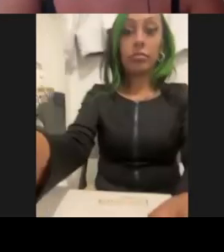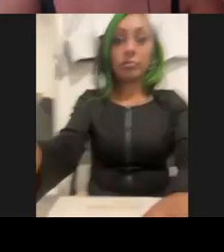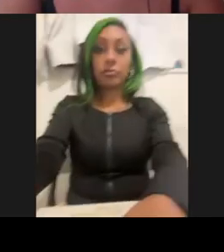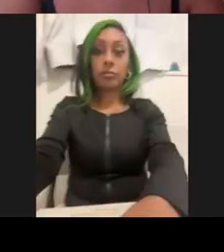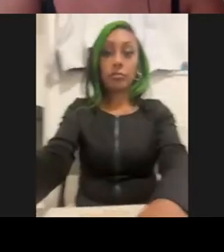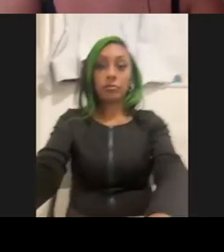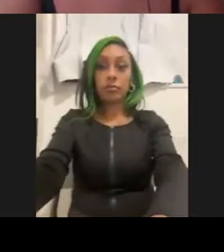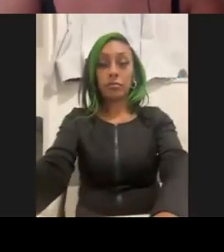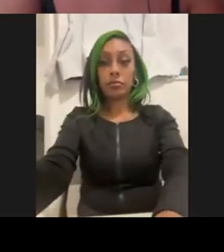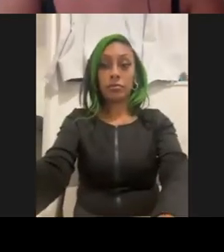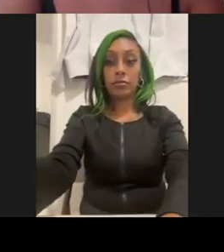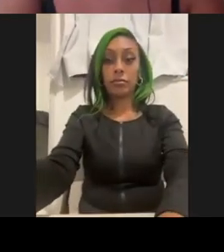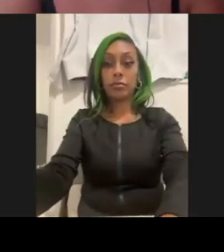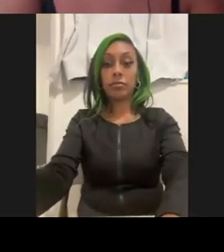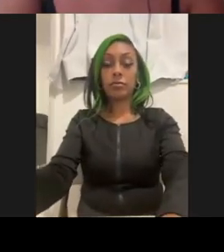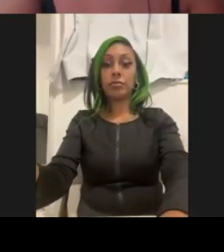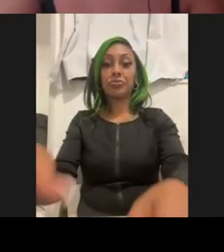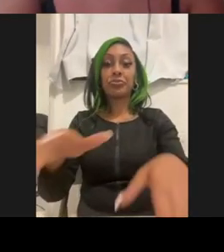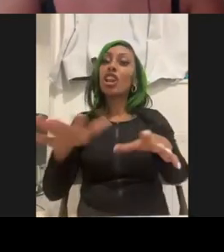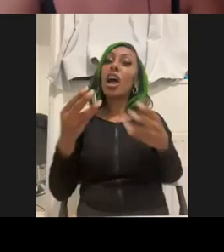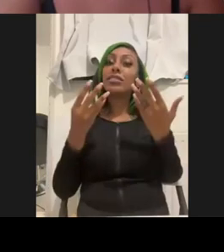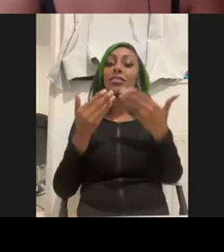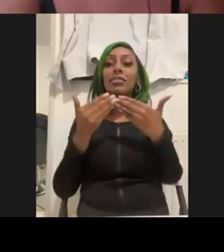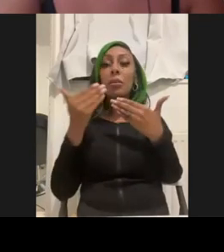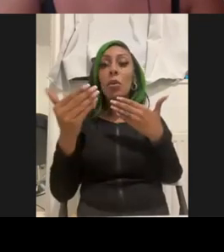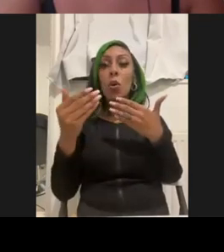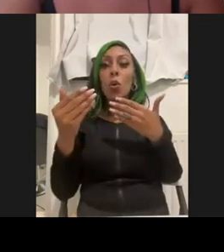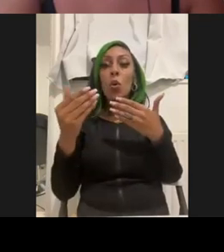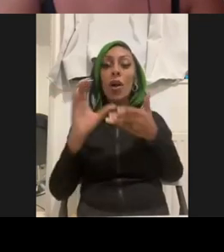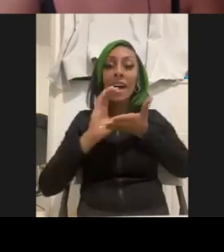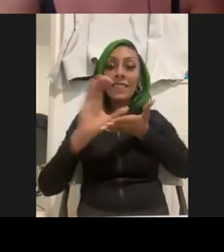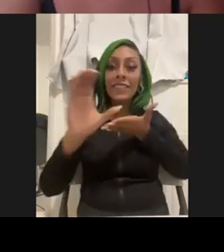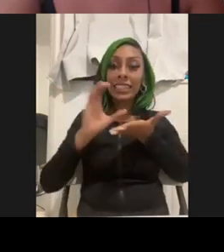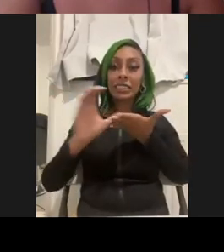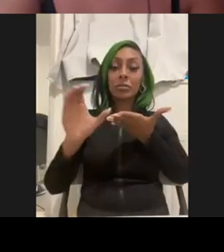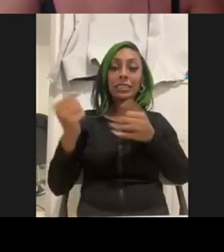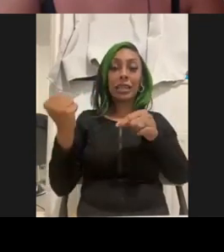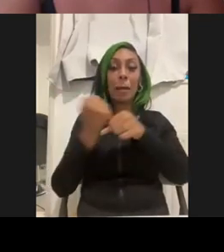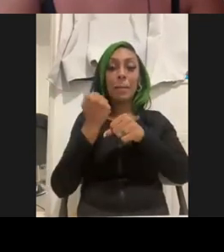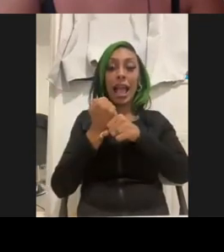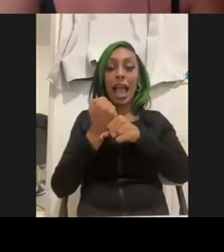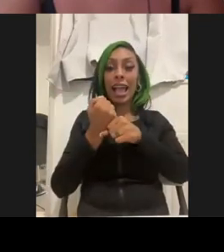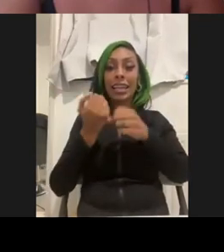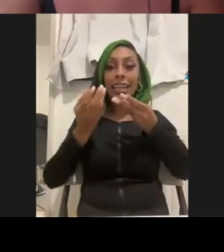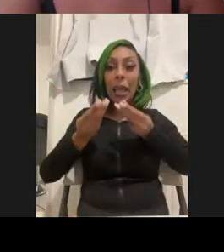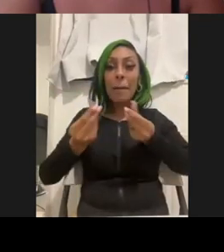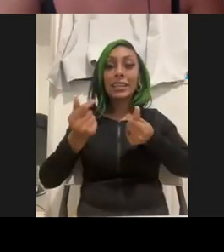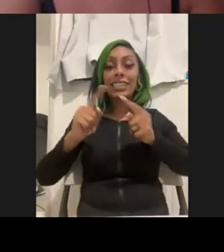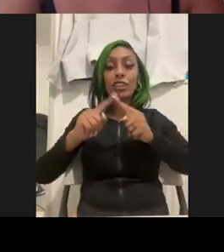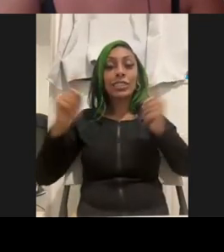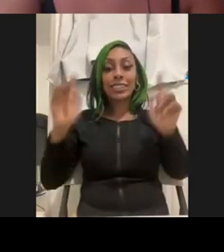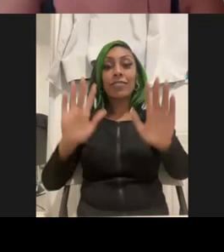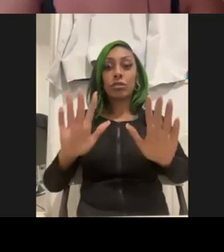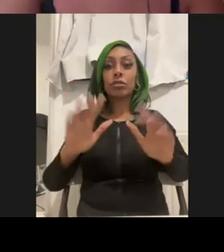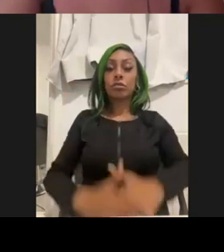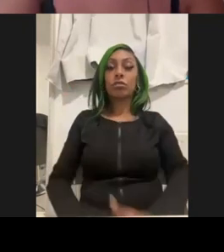that they may not have as much of an investment in making material difference to the status quo. It also